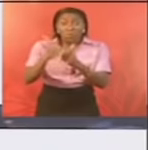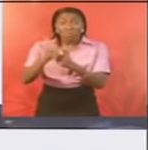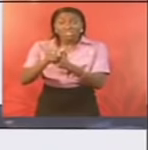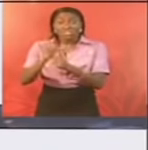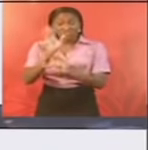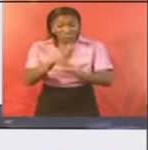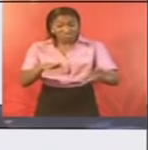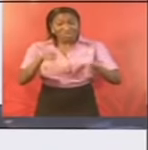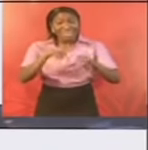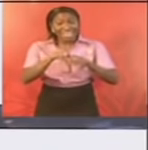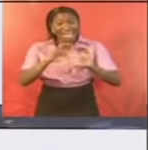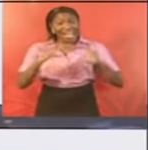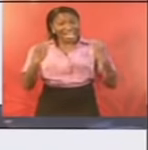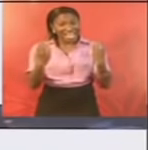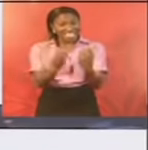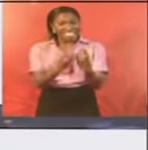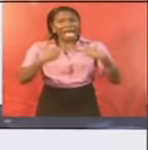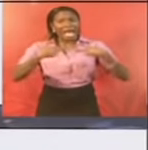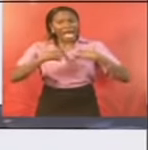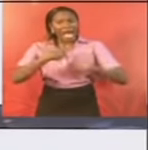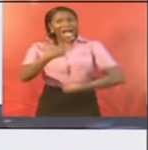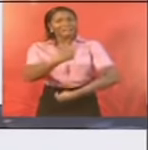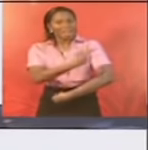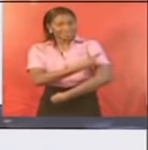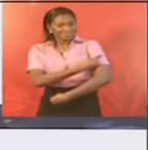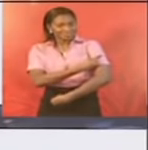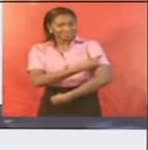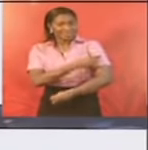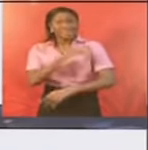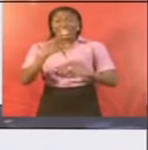students in that class is covered with provide protection.